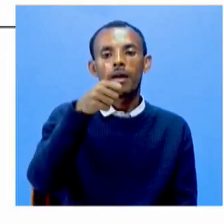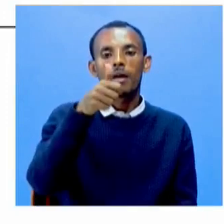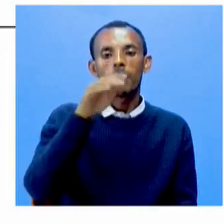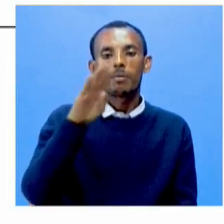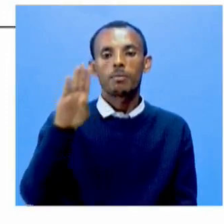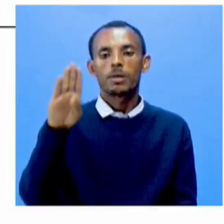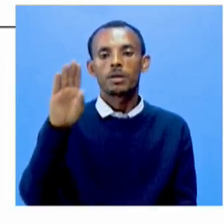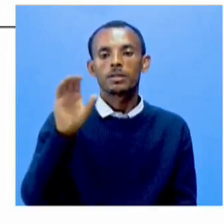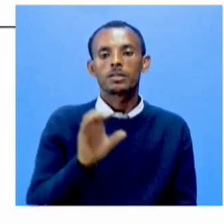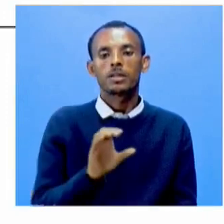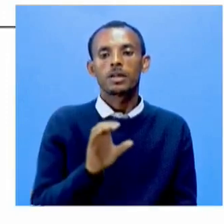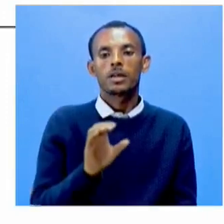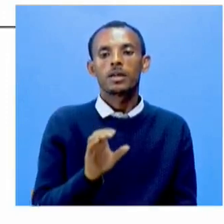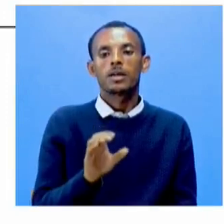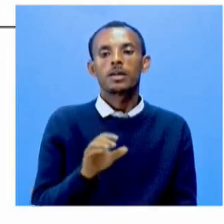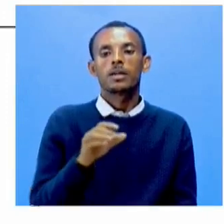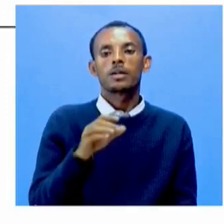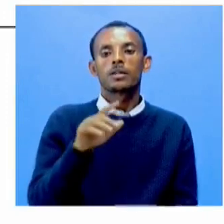ABC,